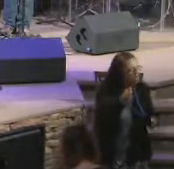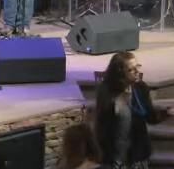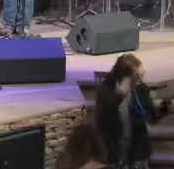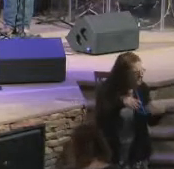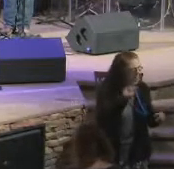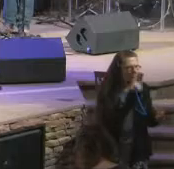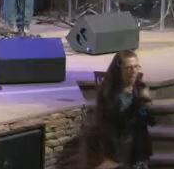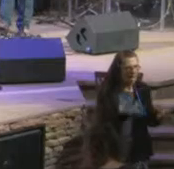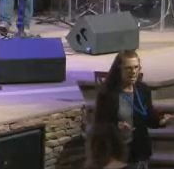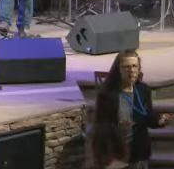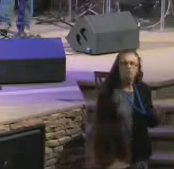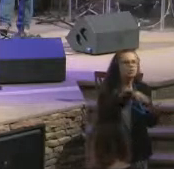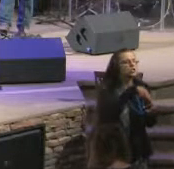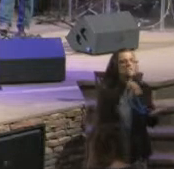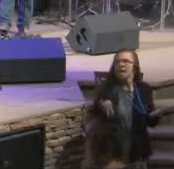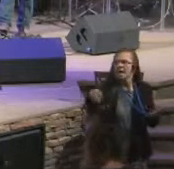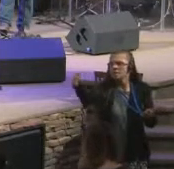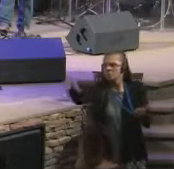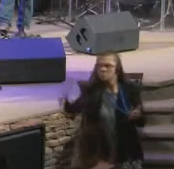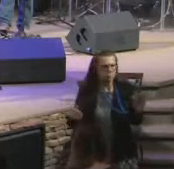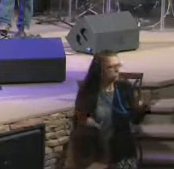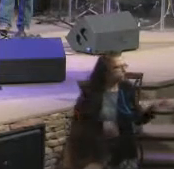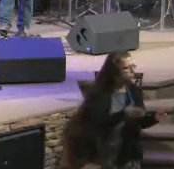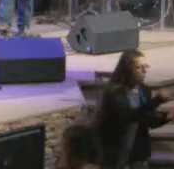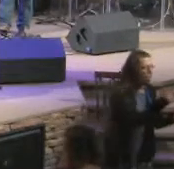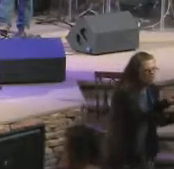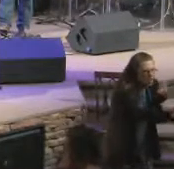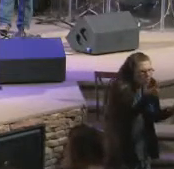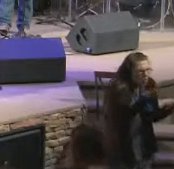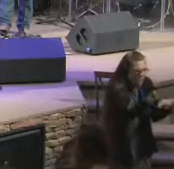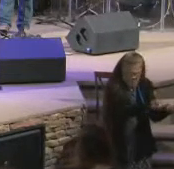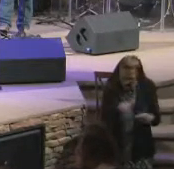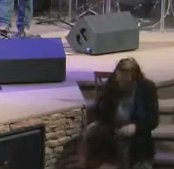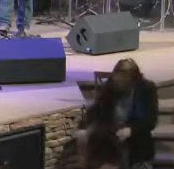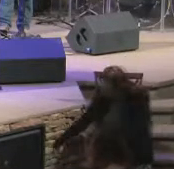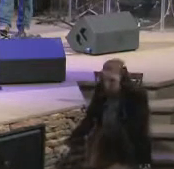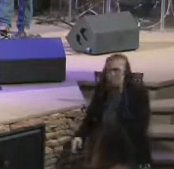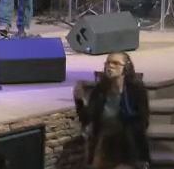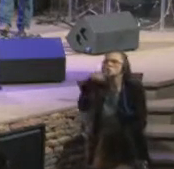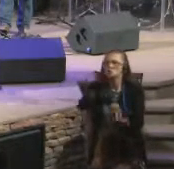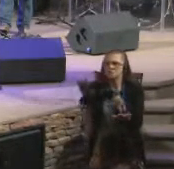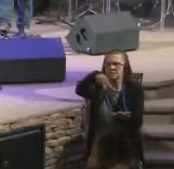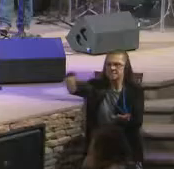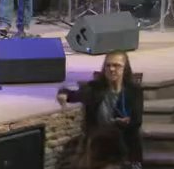Just stand in an aisle. Just stand in an aisle right there. You don't have to come down to the front. Just